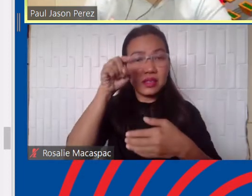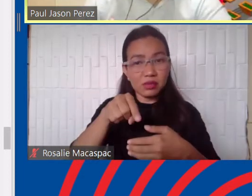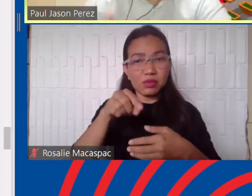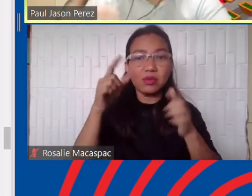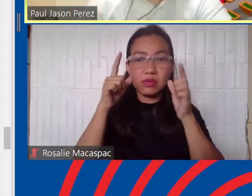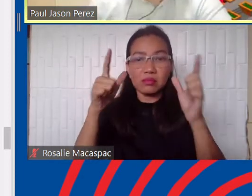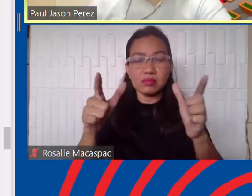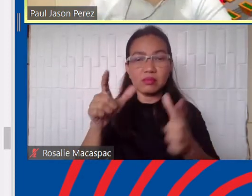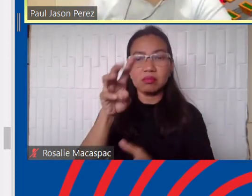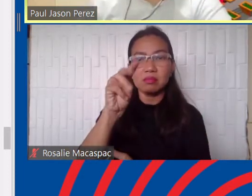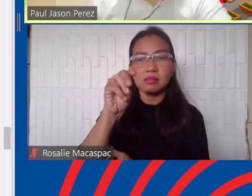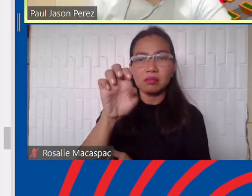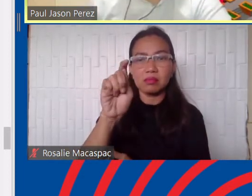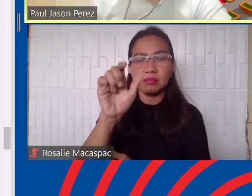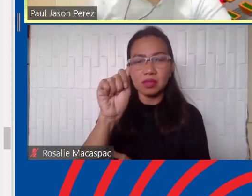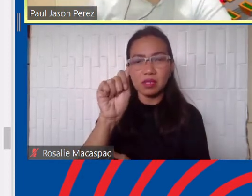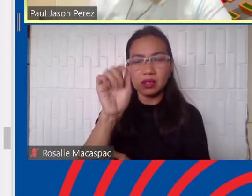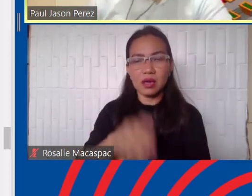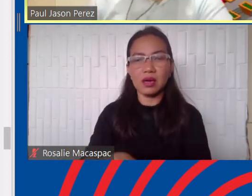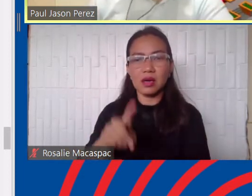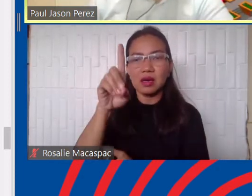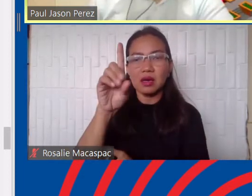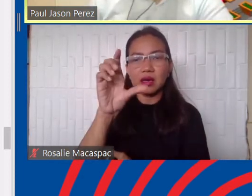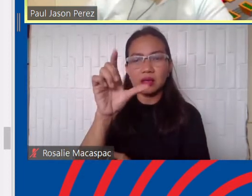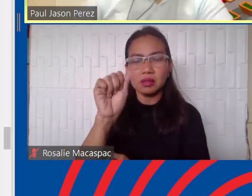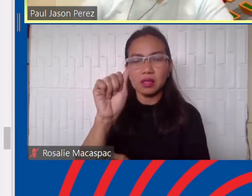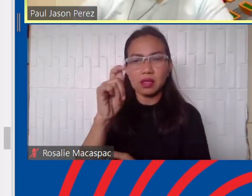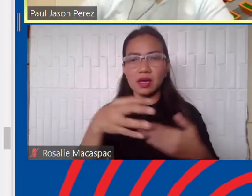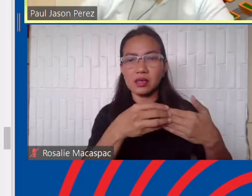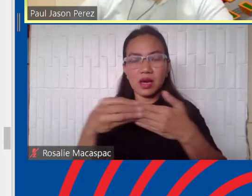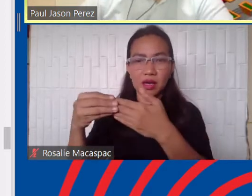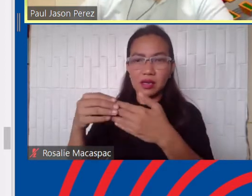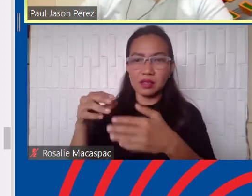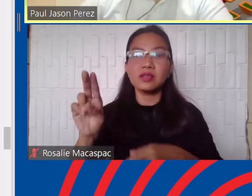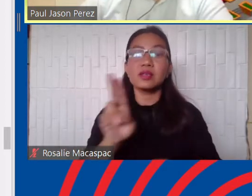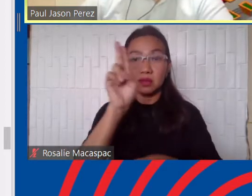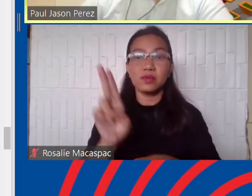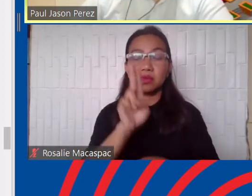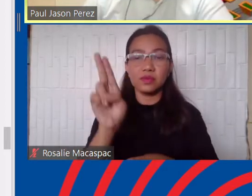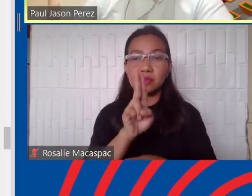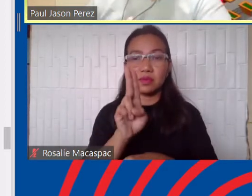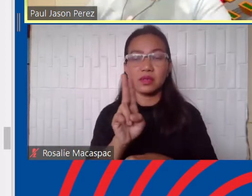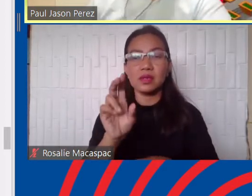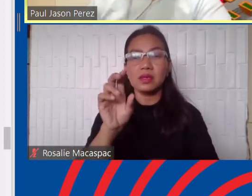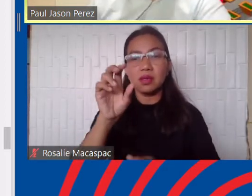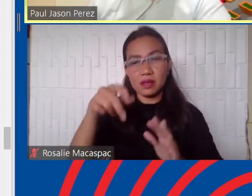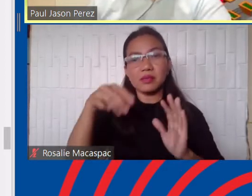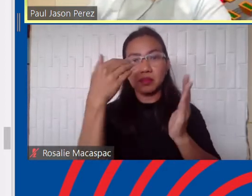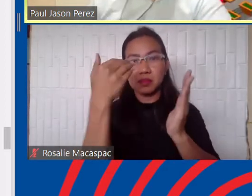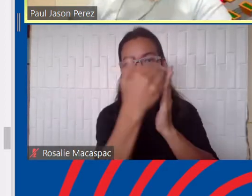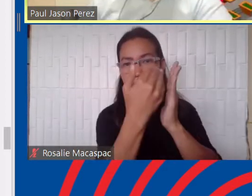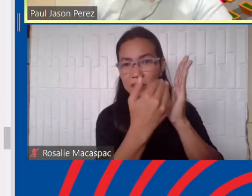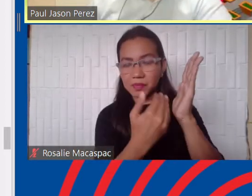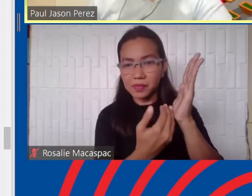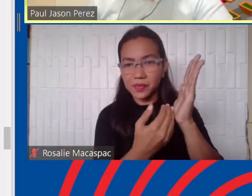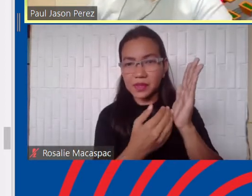metadata directory. They should use standards because that will be